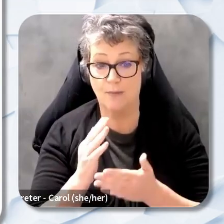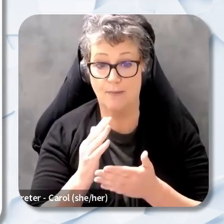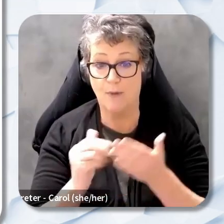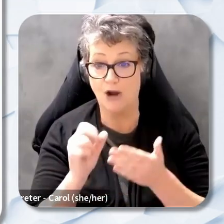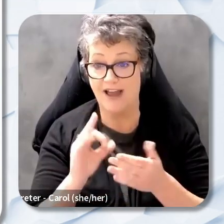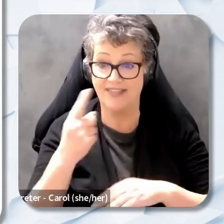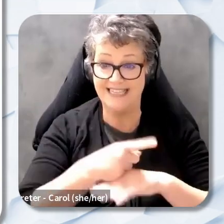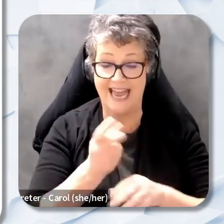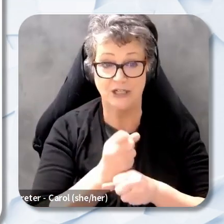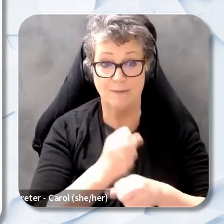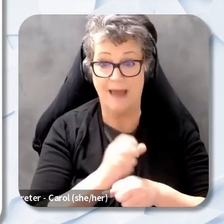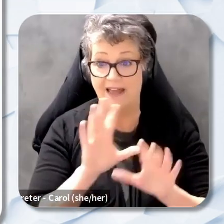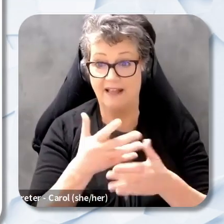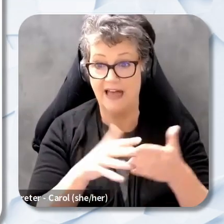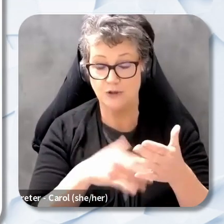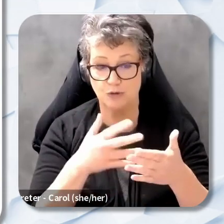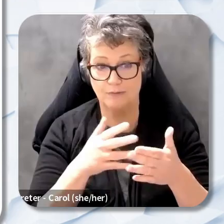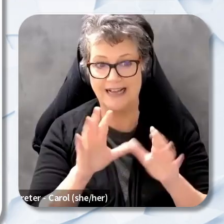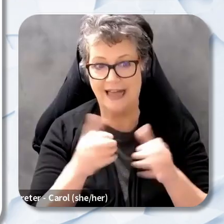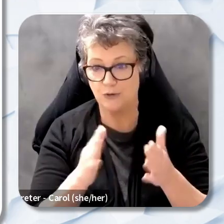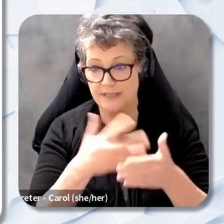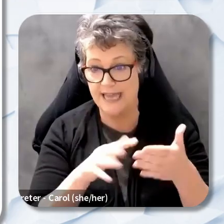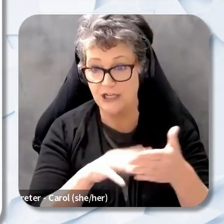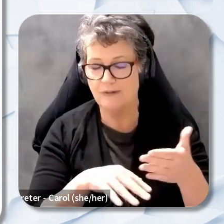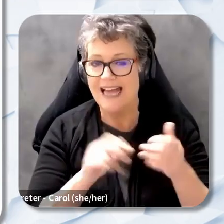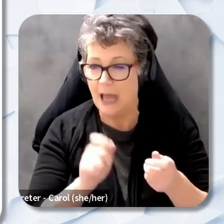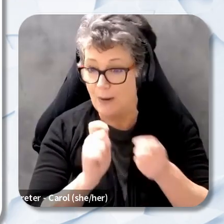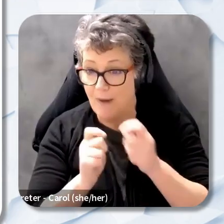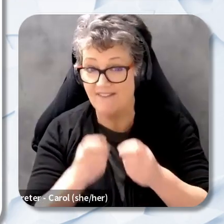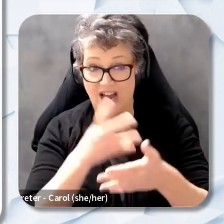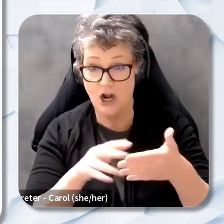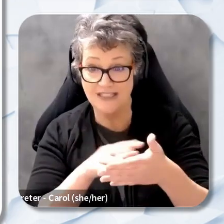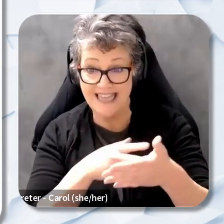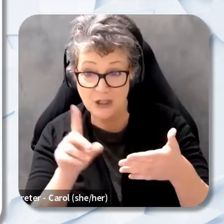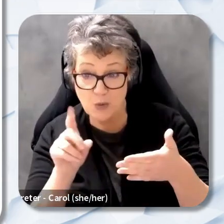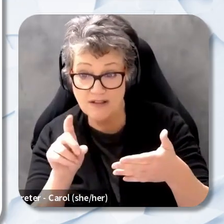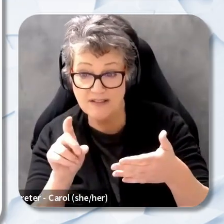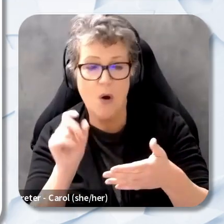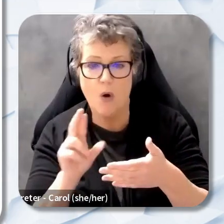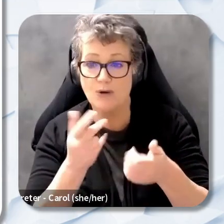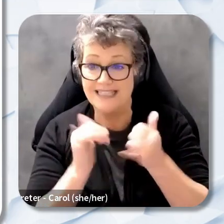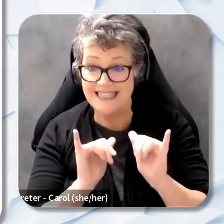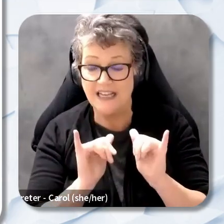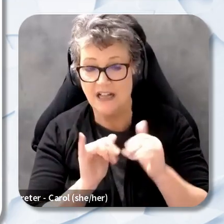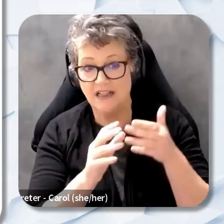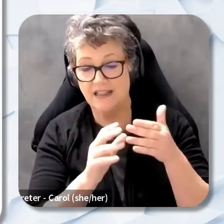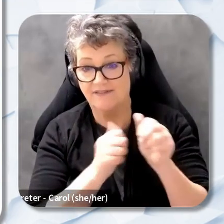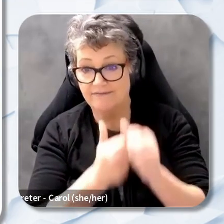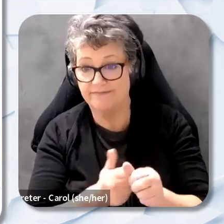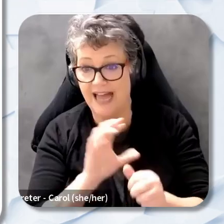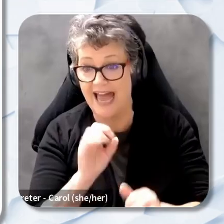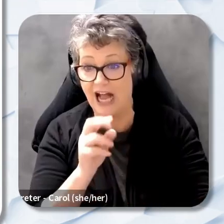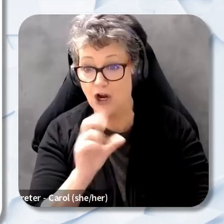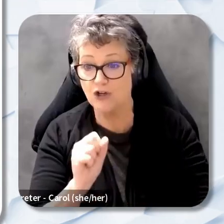make a classroom schedule, I wanted to know if we can modify our schedules, or are we still guided by ECHRS